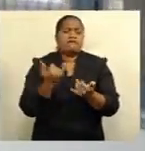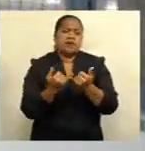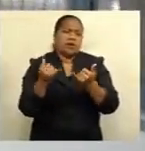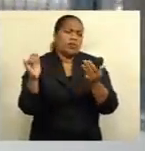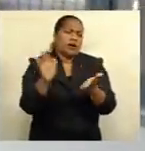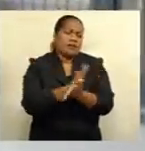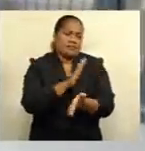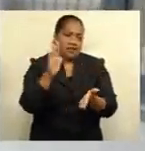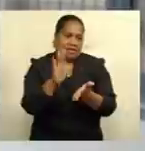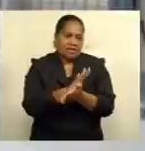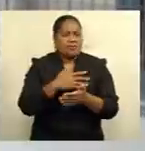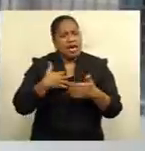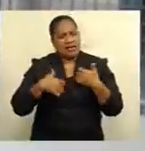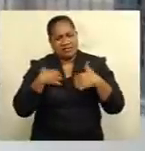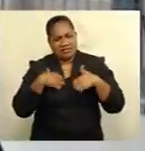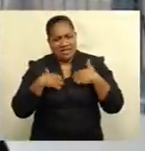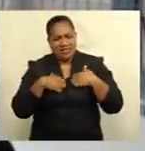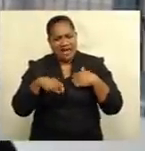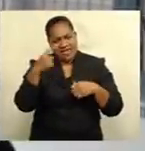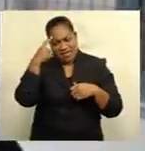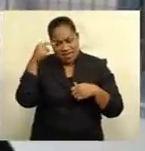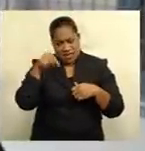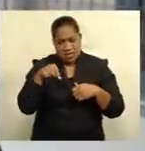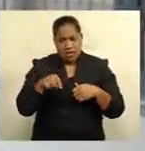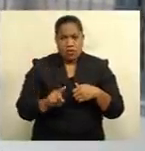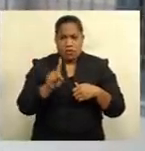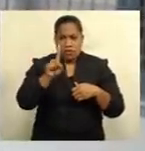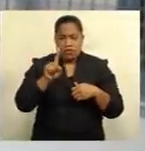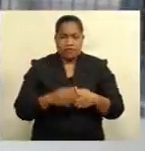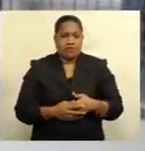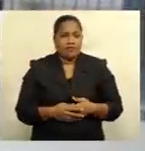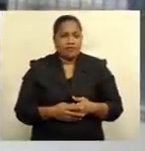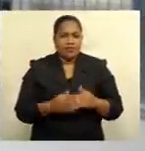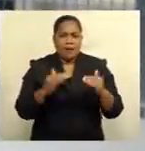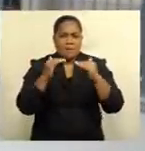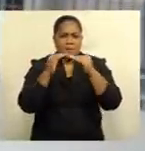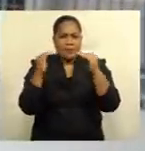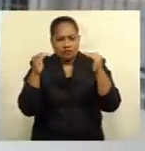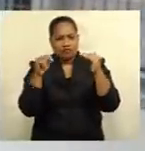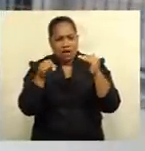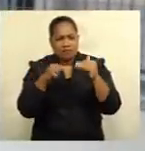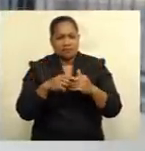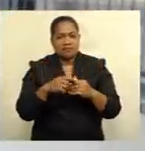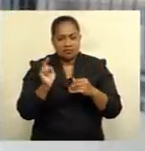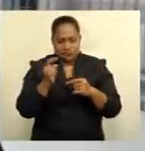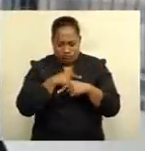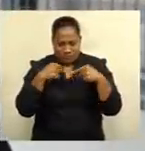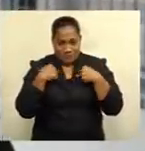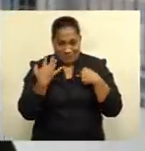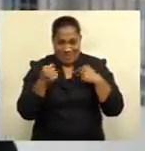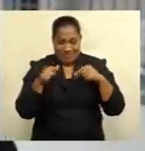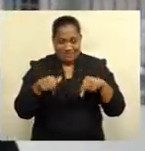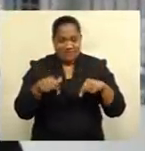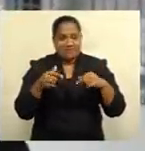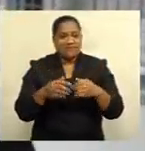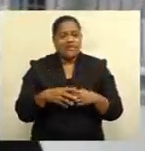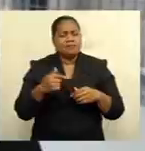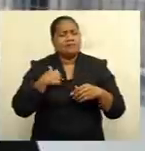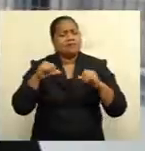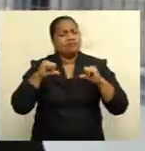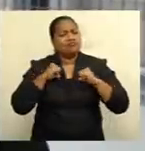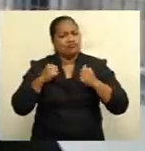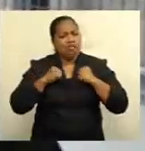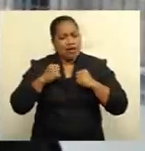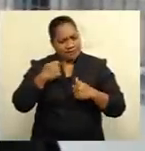it. I think this is one of the benchmark ruling Fiji will have, and probably I'm very proud that I'm